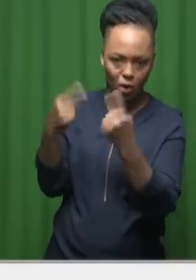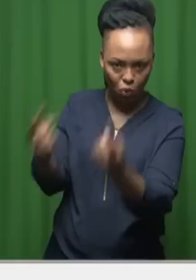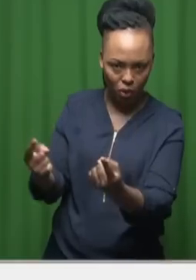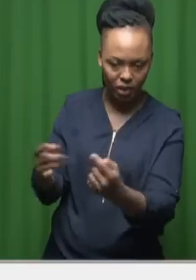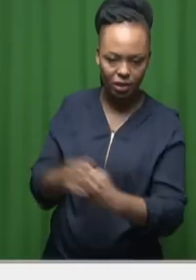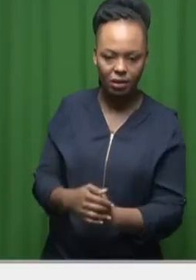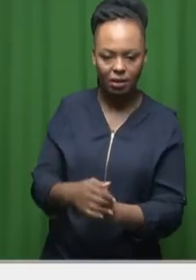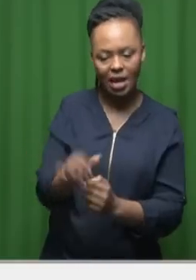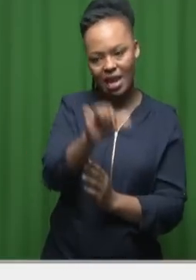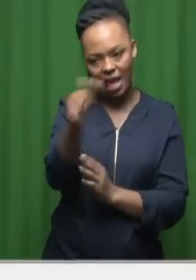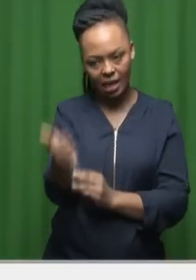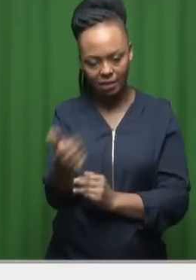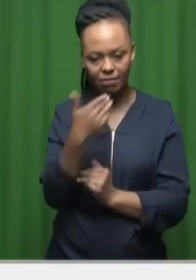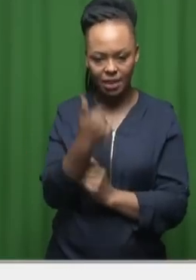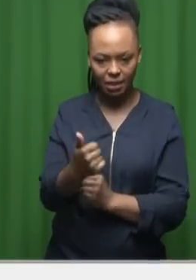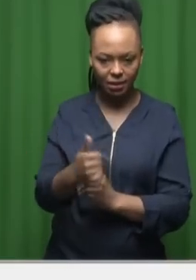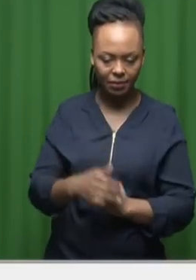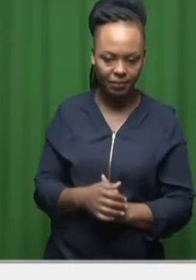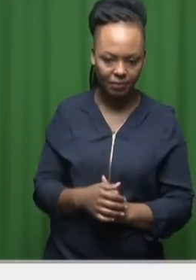next one, please.